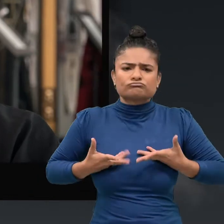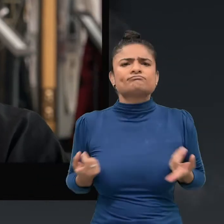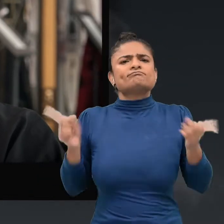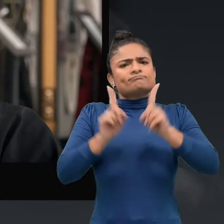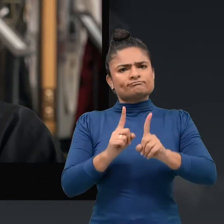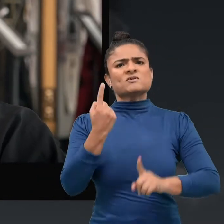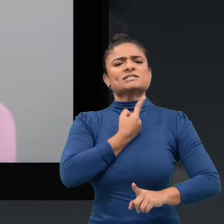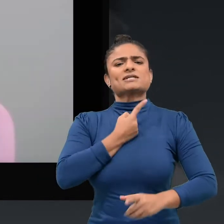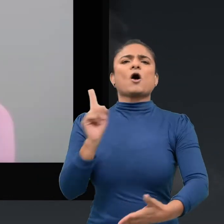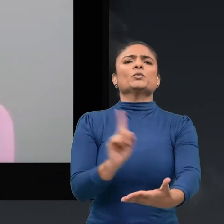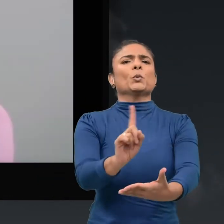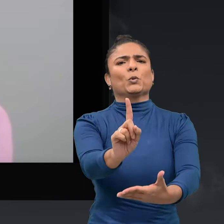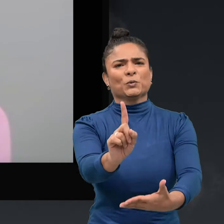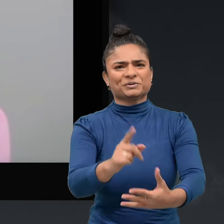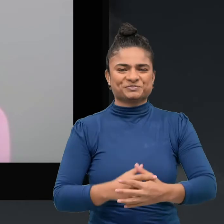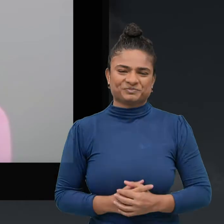opinion of themselves get to them.